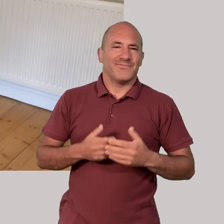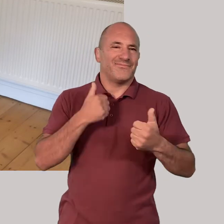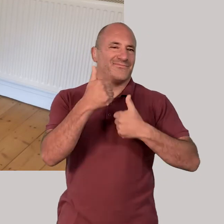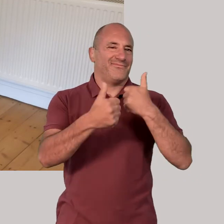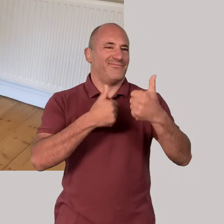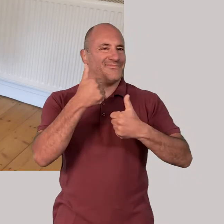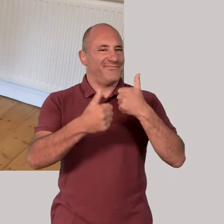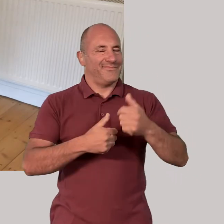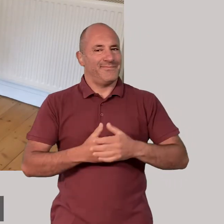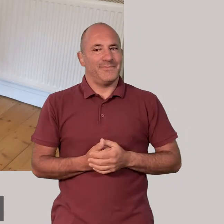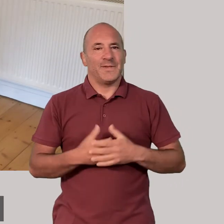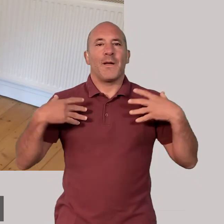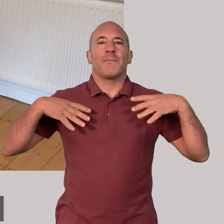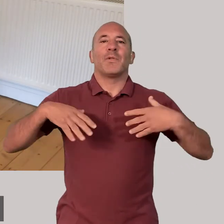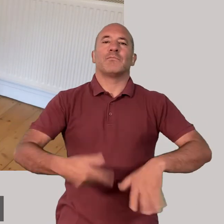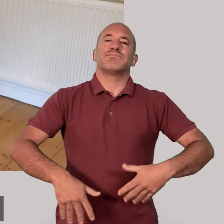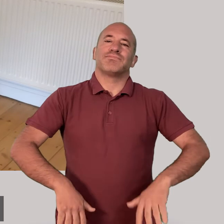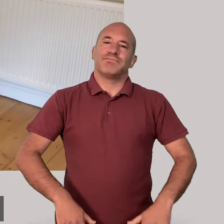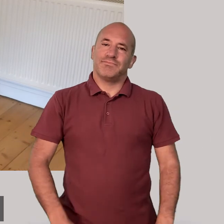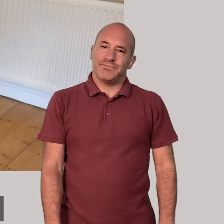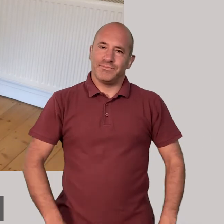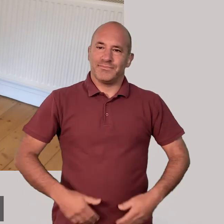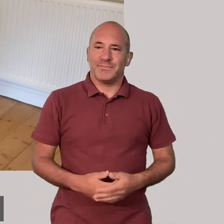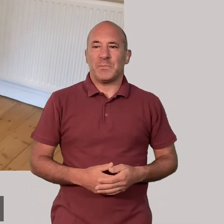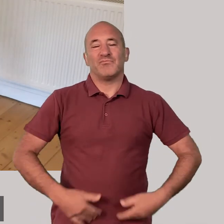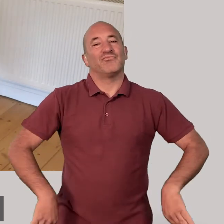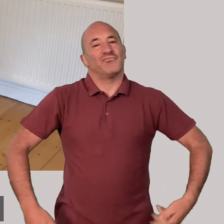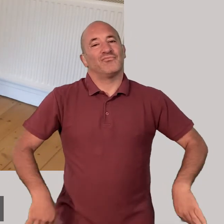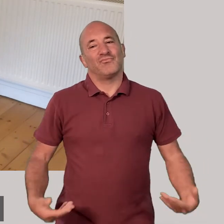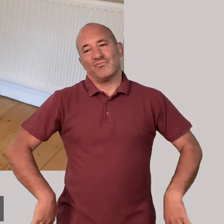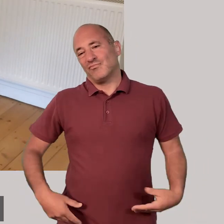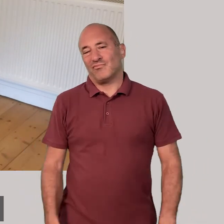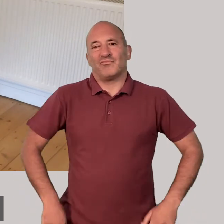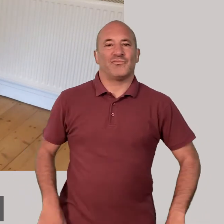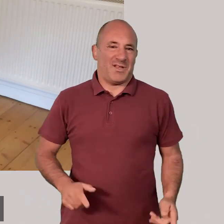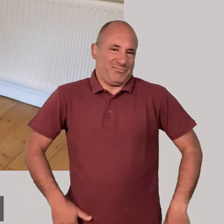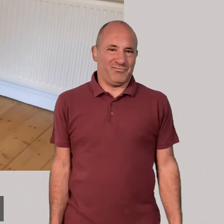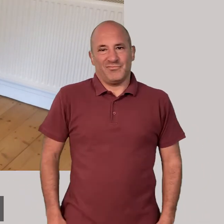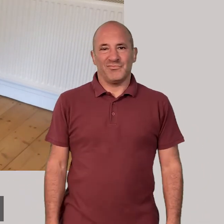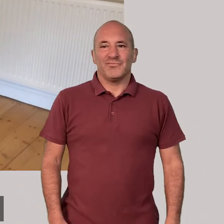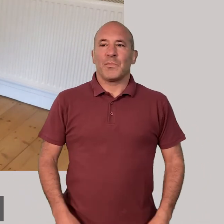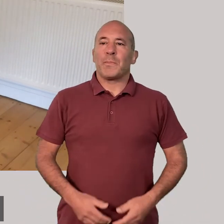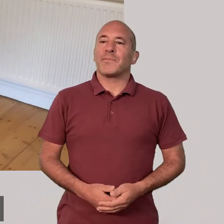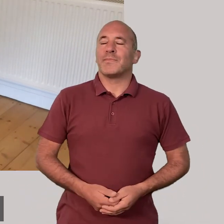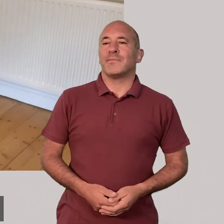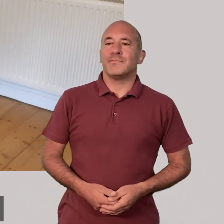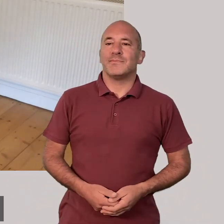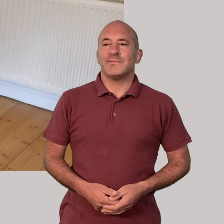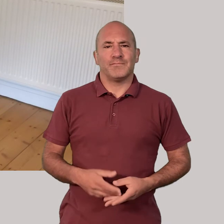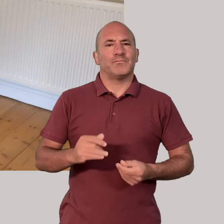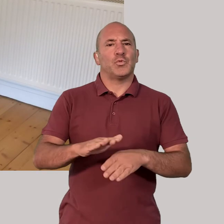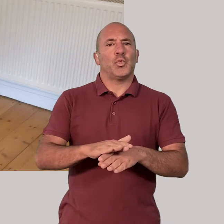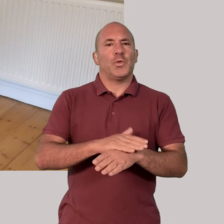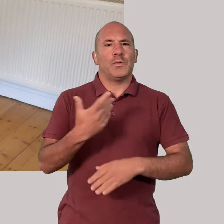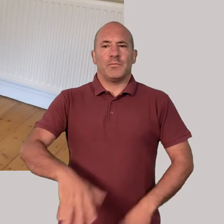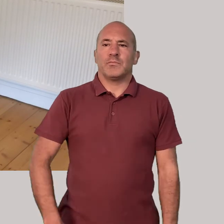Well done. Lower the arms and let them dangle down by the sides of your body. And